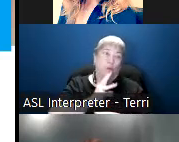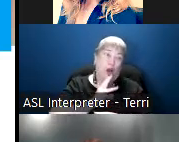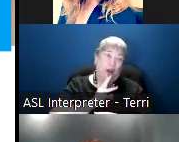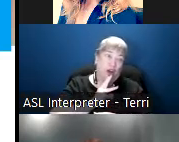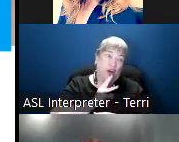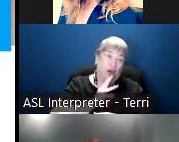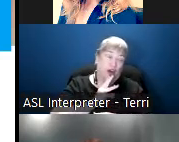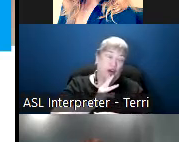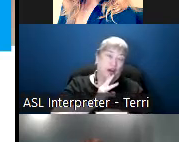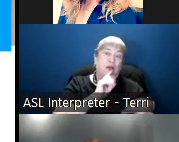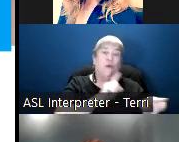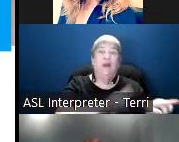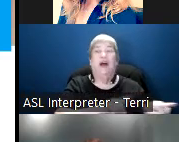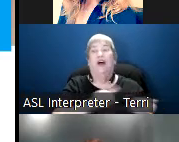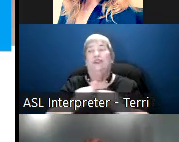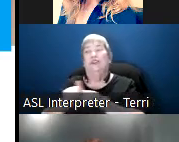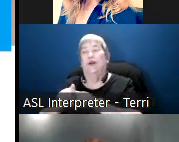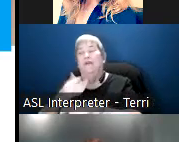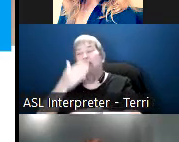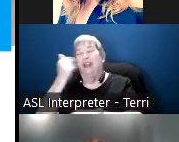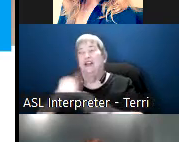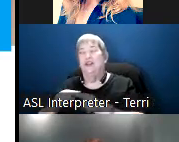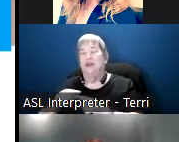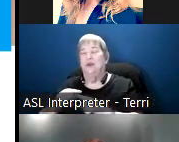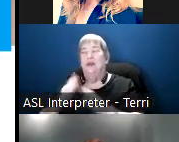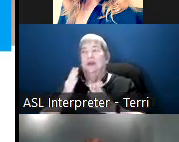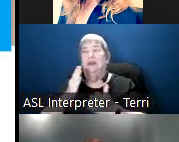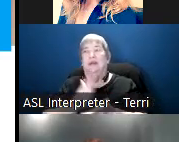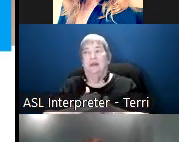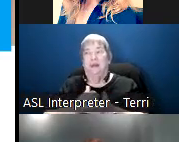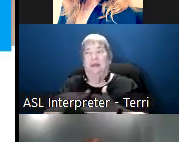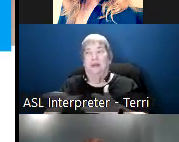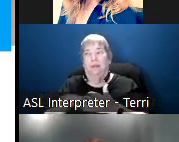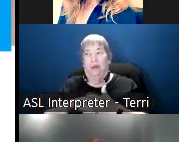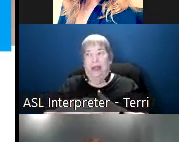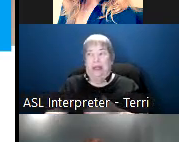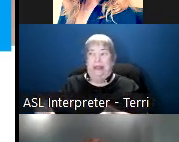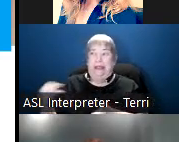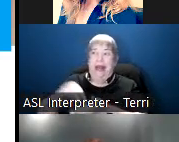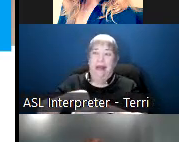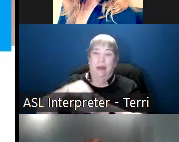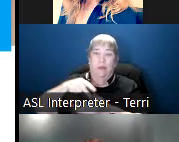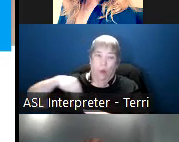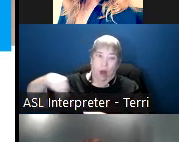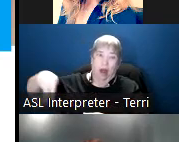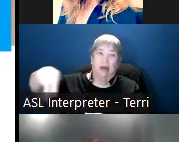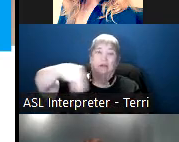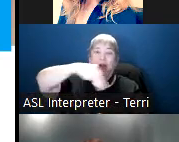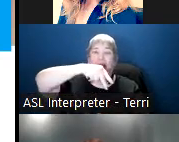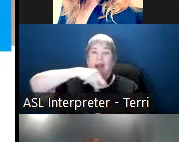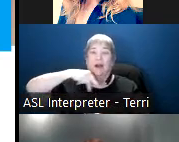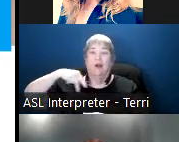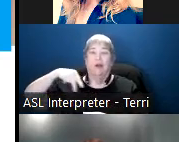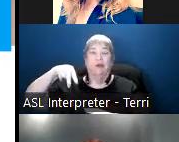think getting up, taking a brief walk around your house or your office, or your neighborhood if